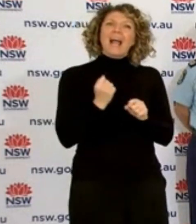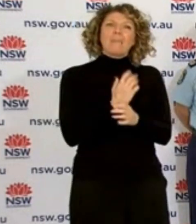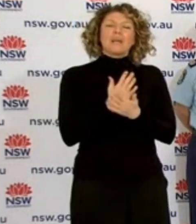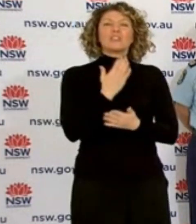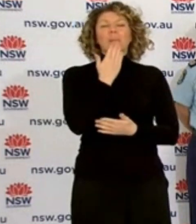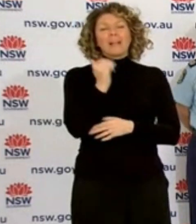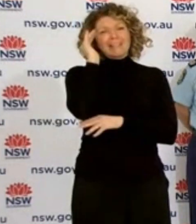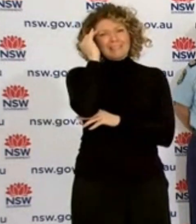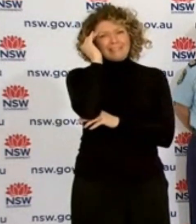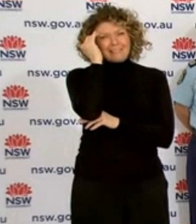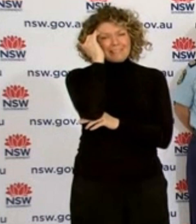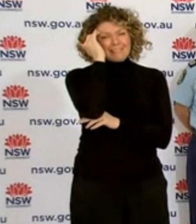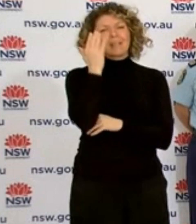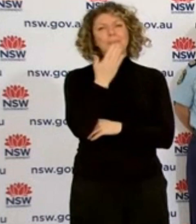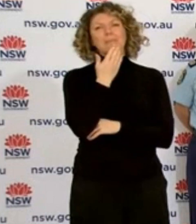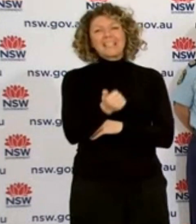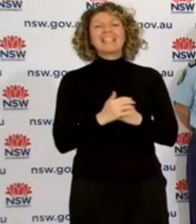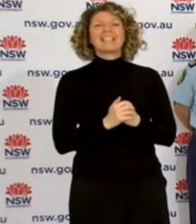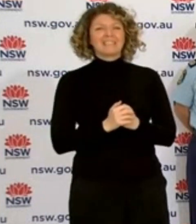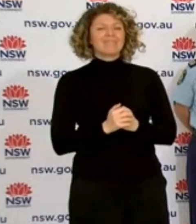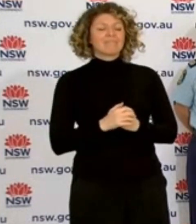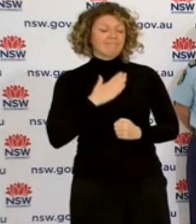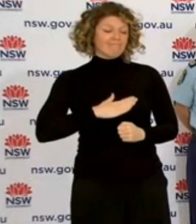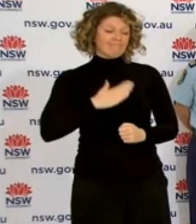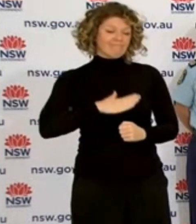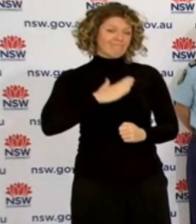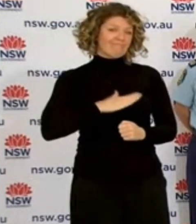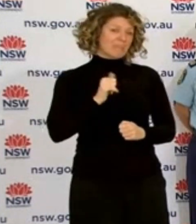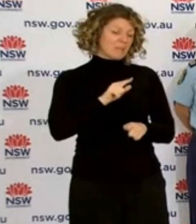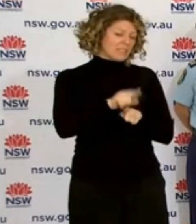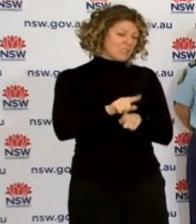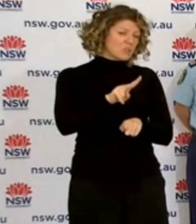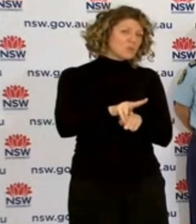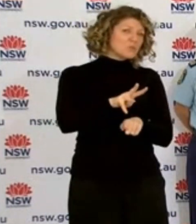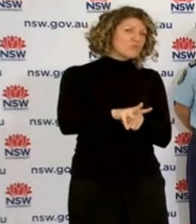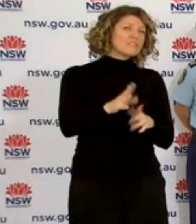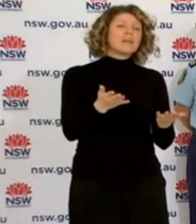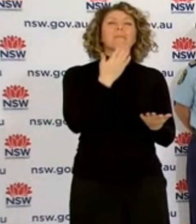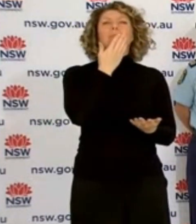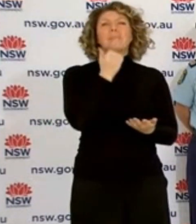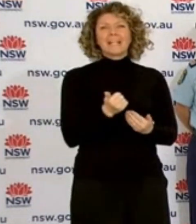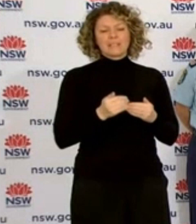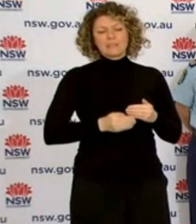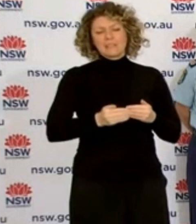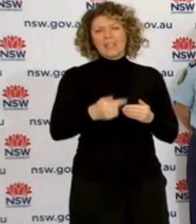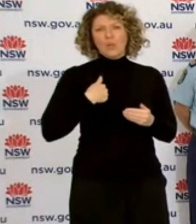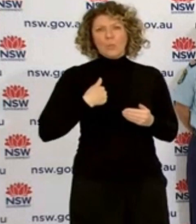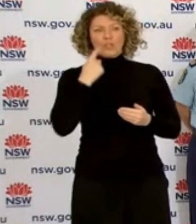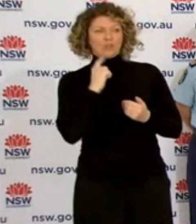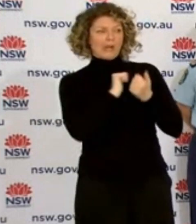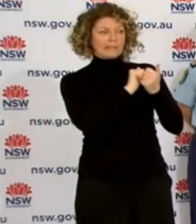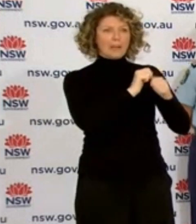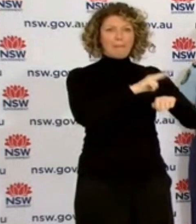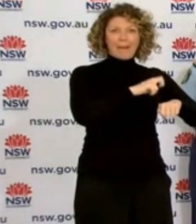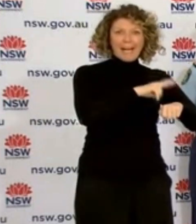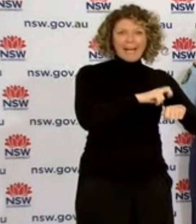us with an intensity over the upcoming 2 to 3 weeks, whilst we work with